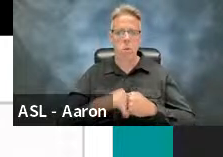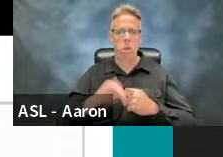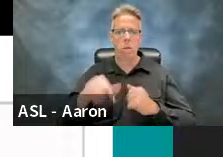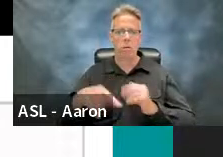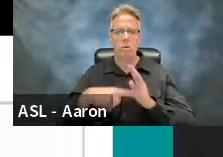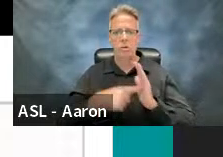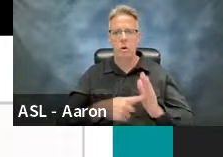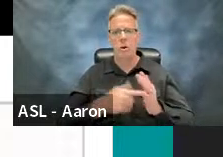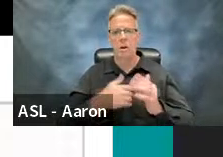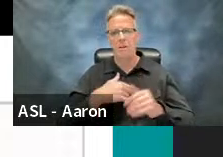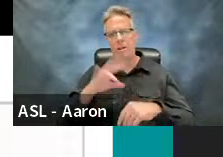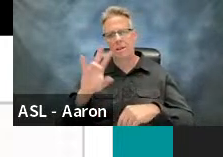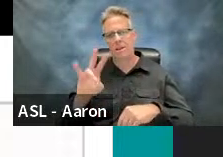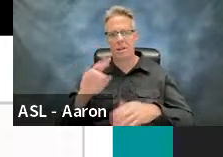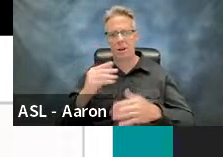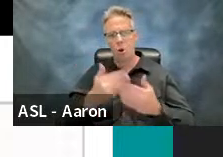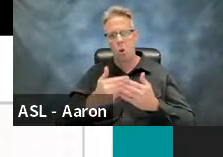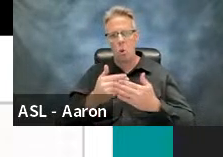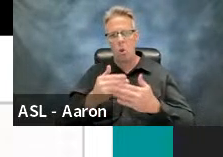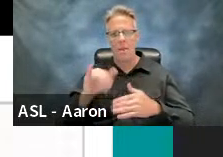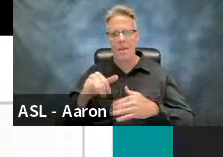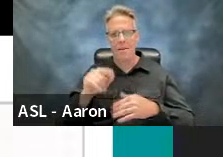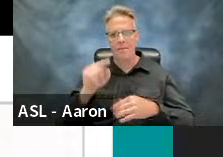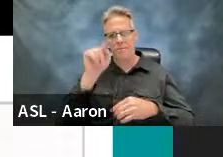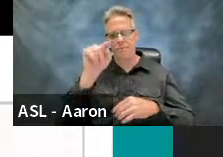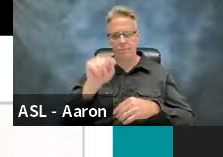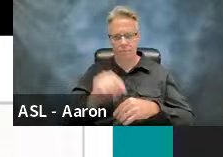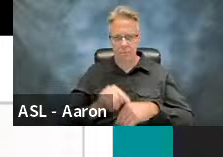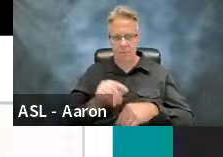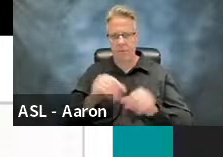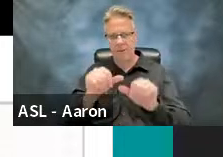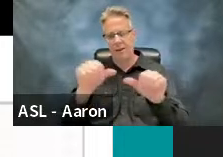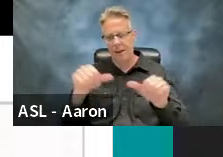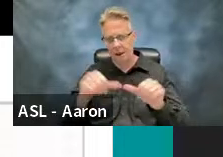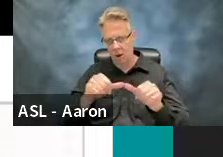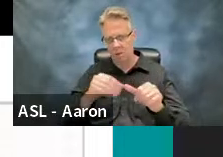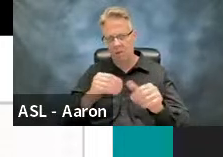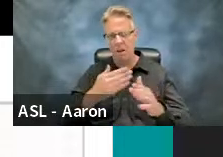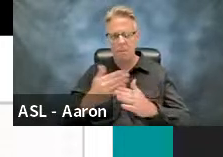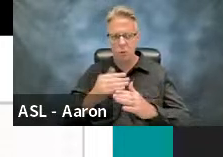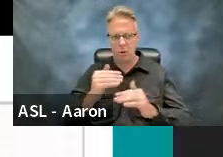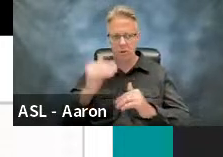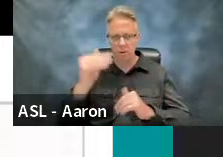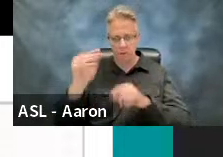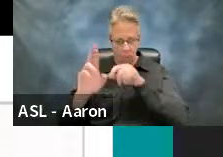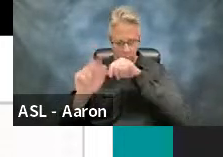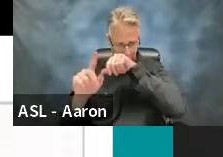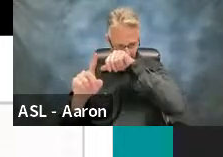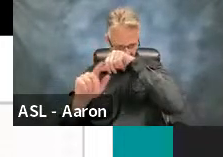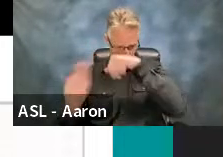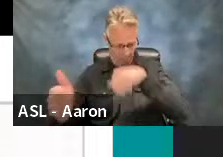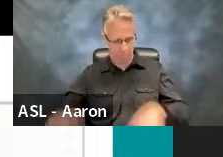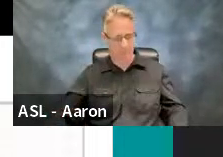that are 7 closely spaced interchanges and the areas in between those. So Brad, you want to take it away?